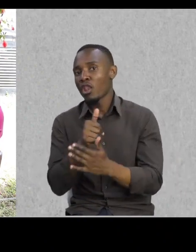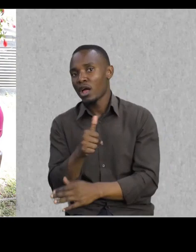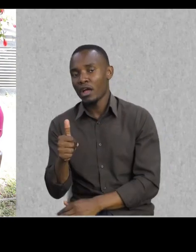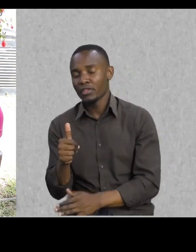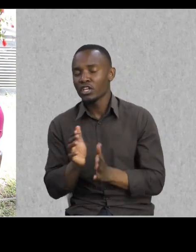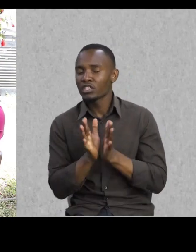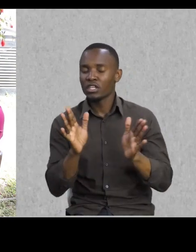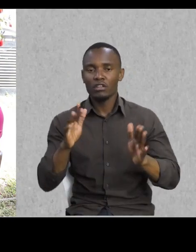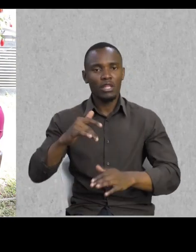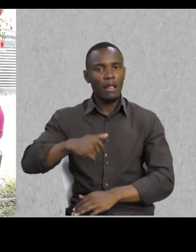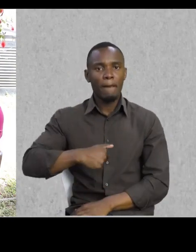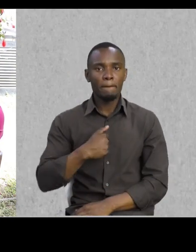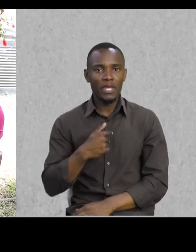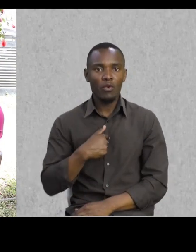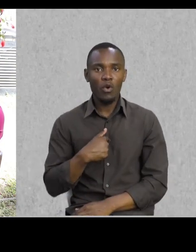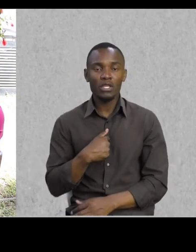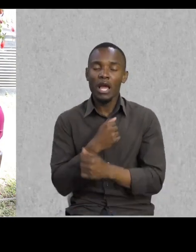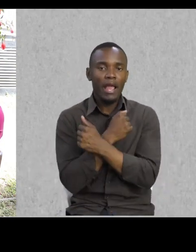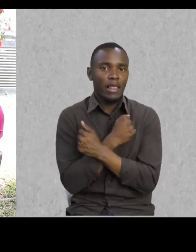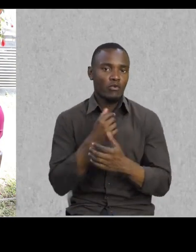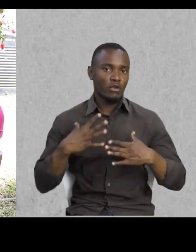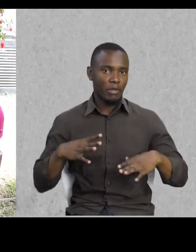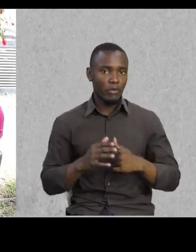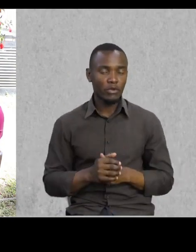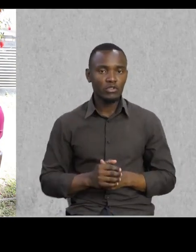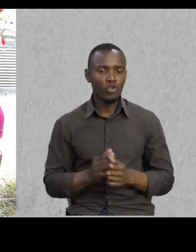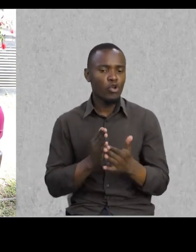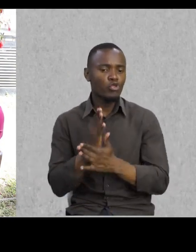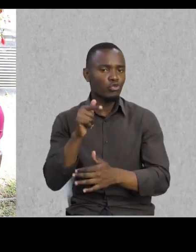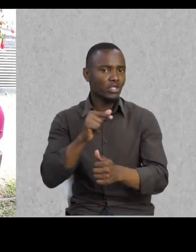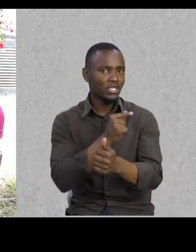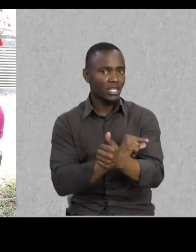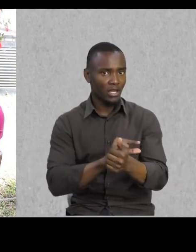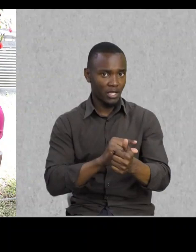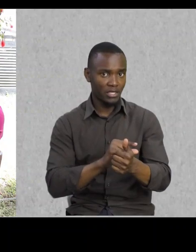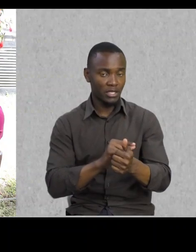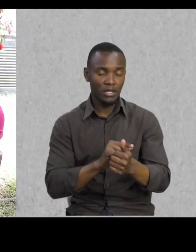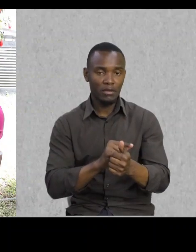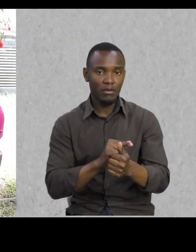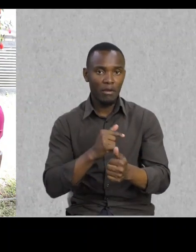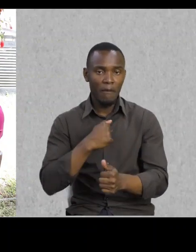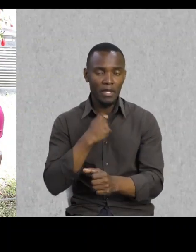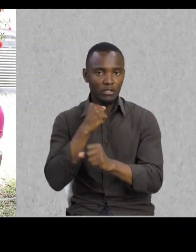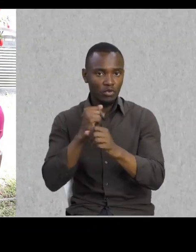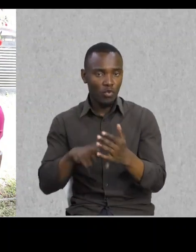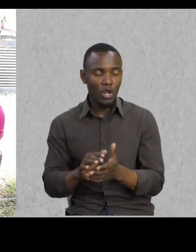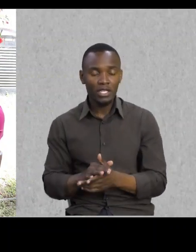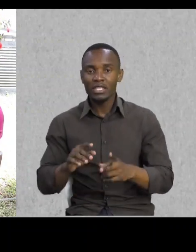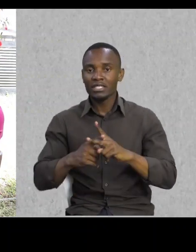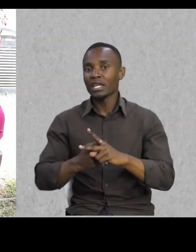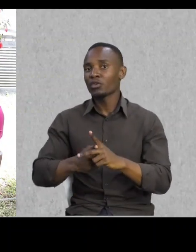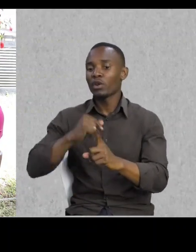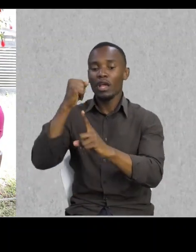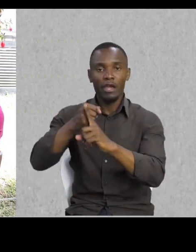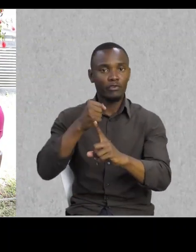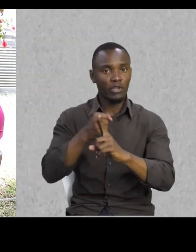just a hospitable person. So through that calling and through that grace, I had to speak out and I had to